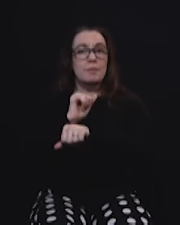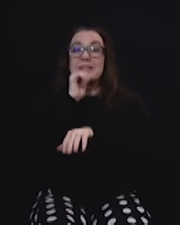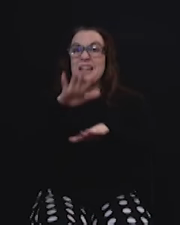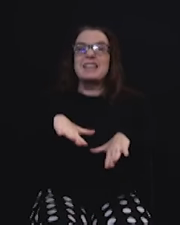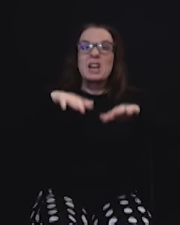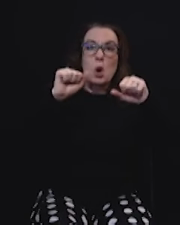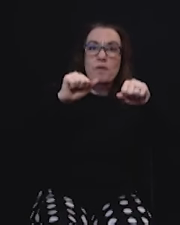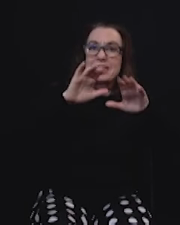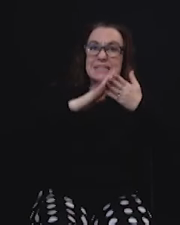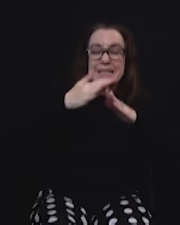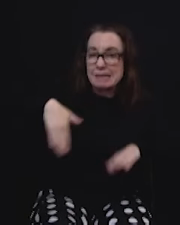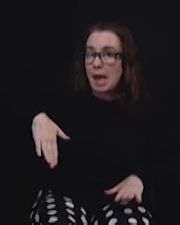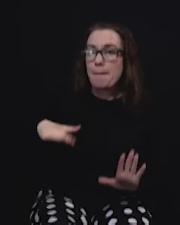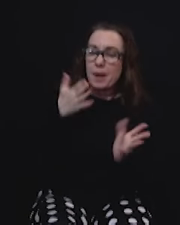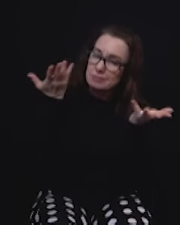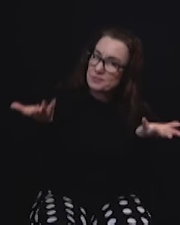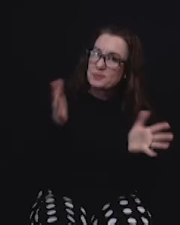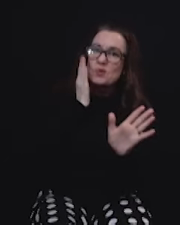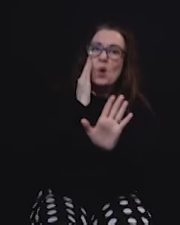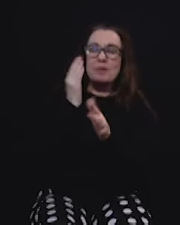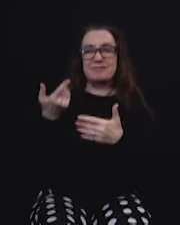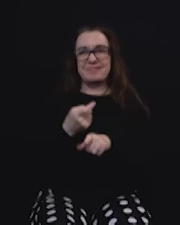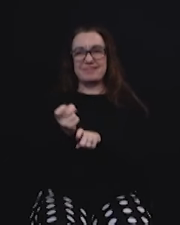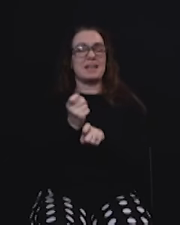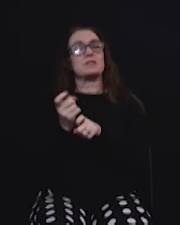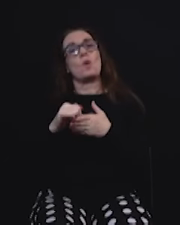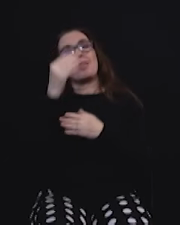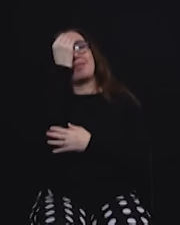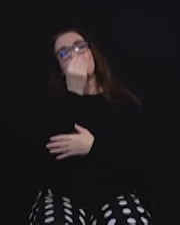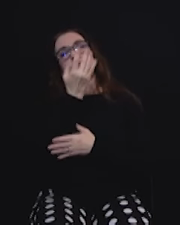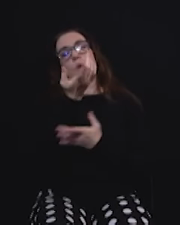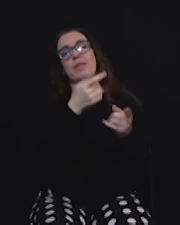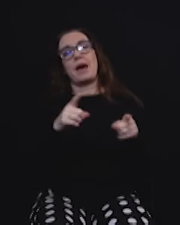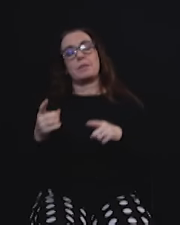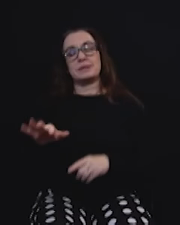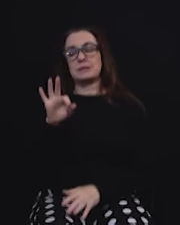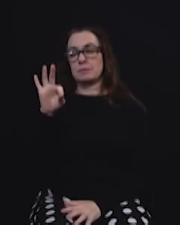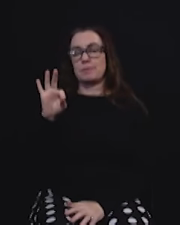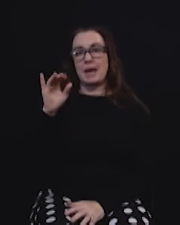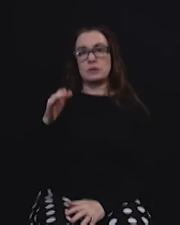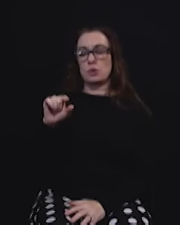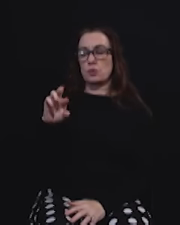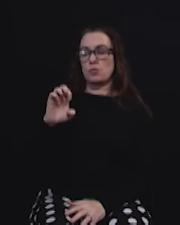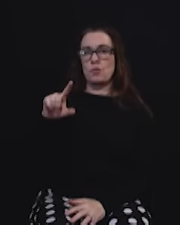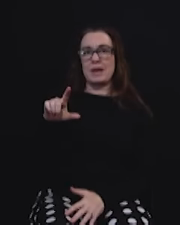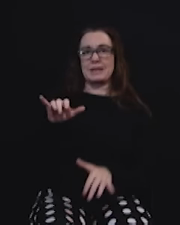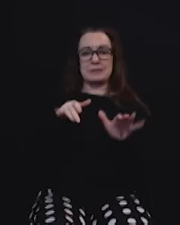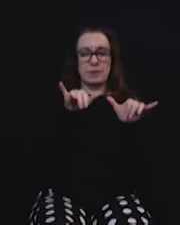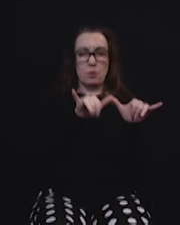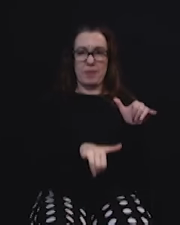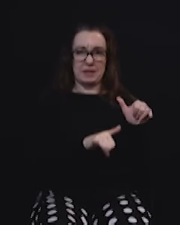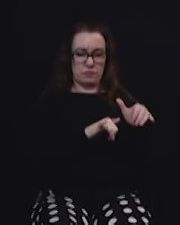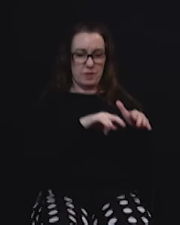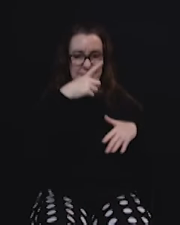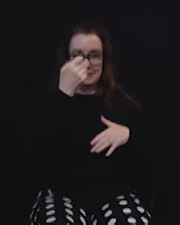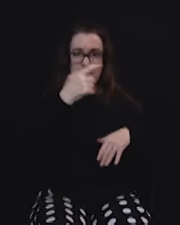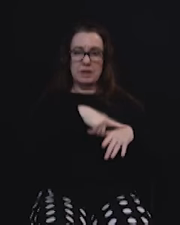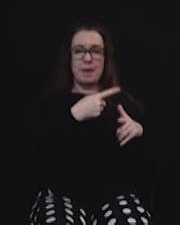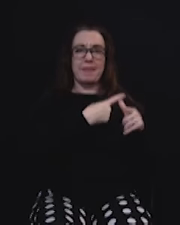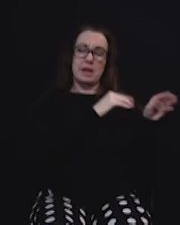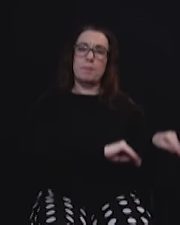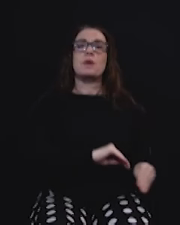yet, but that's probably coming up. So we'll keep you posted on that too. Pastor Greg is with us for the remainder of the summer, and then he'll be